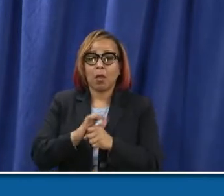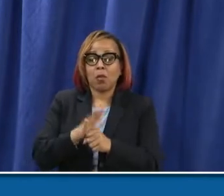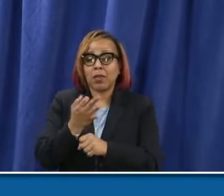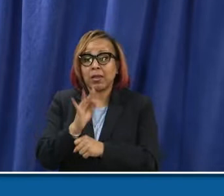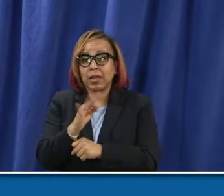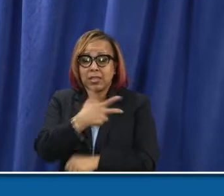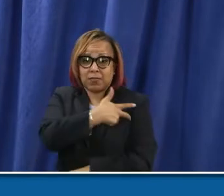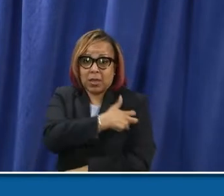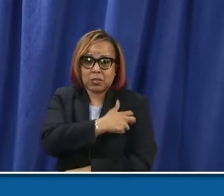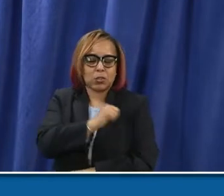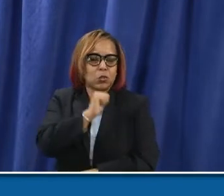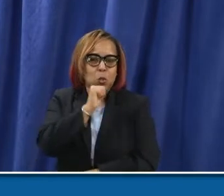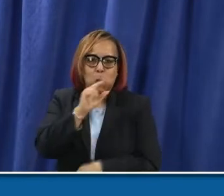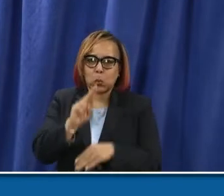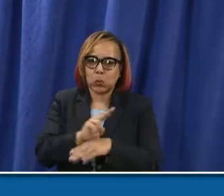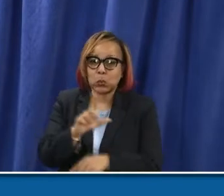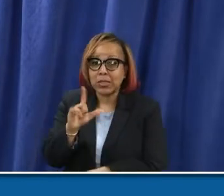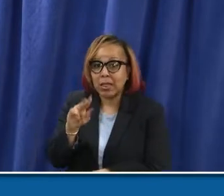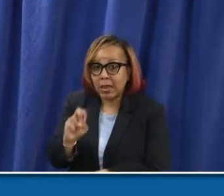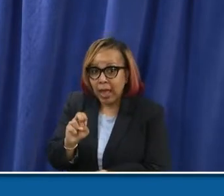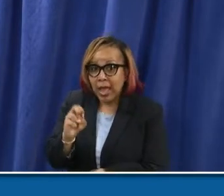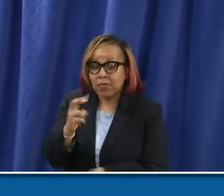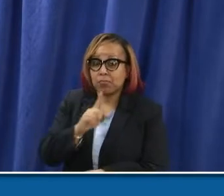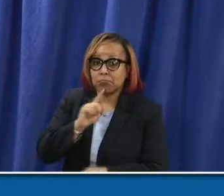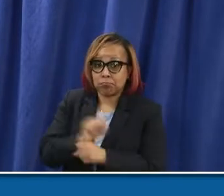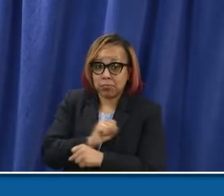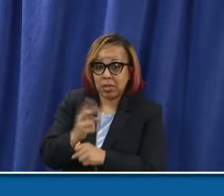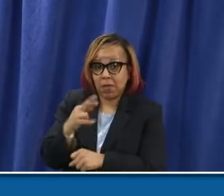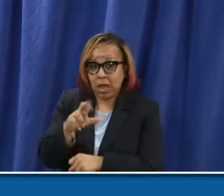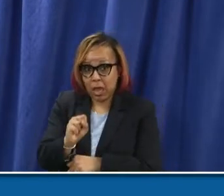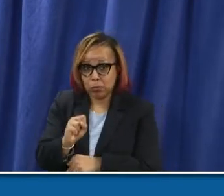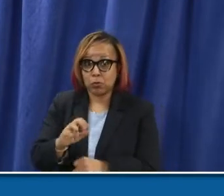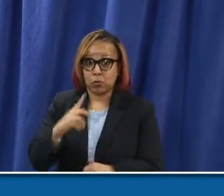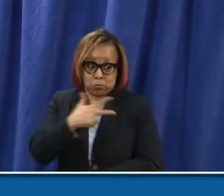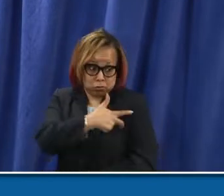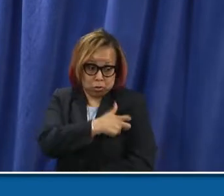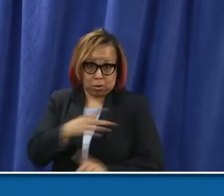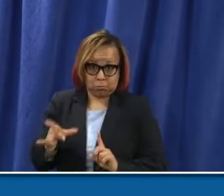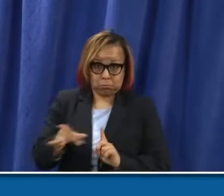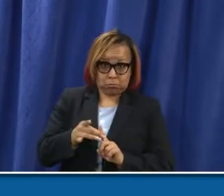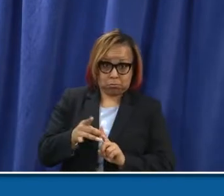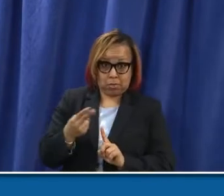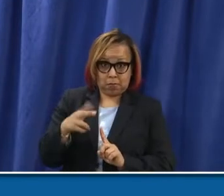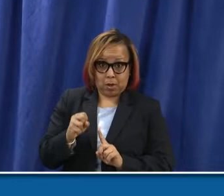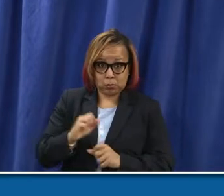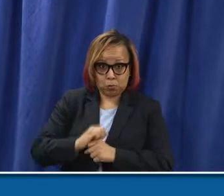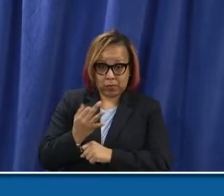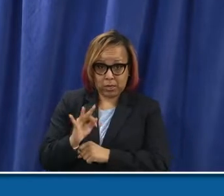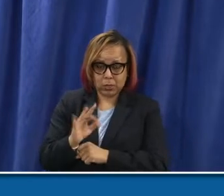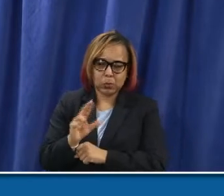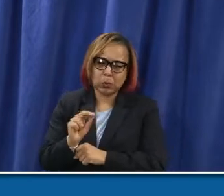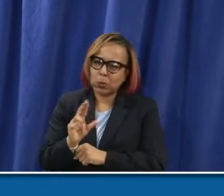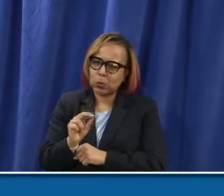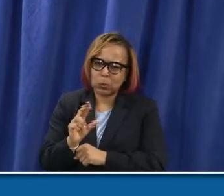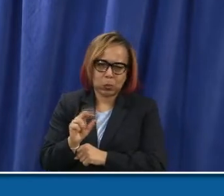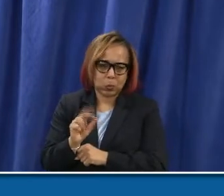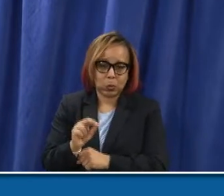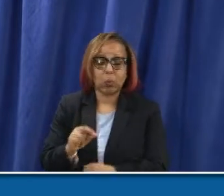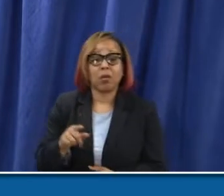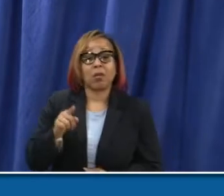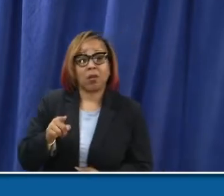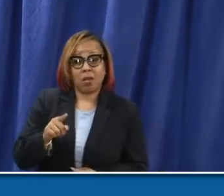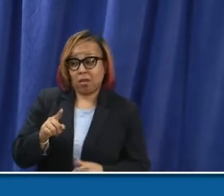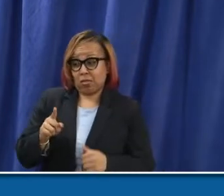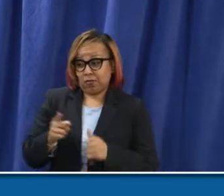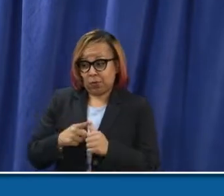do not use live virus and cannot give someone COVID-19 itself. So mRNA vaccines will be some of